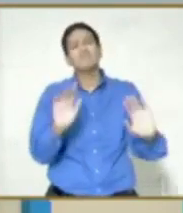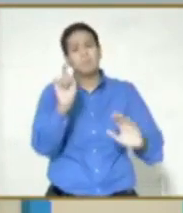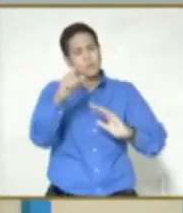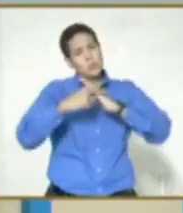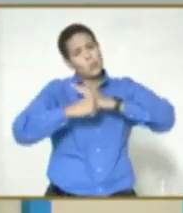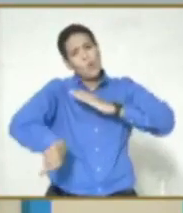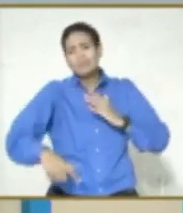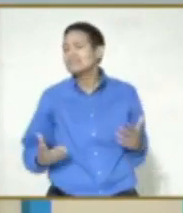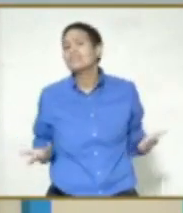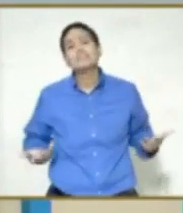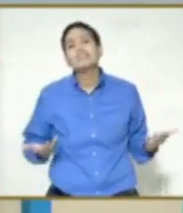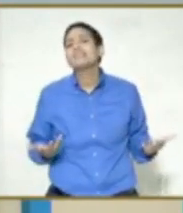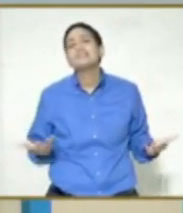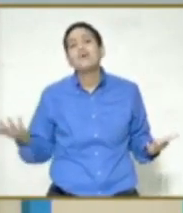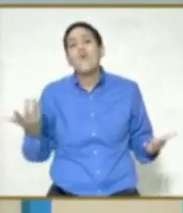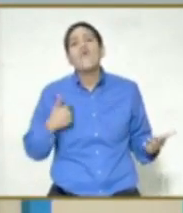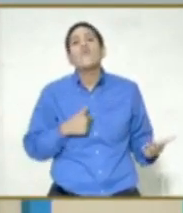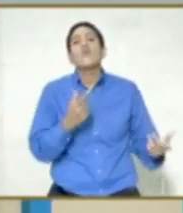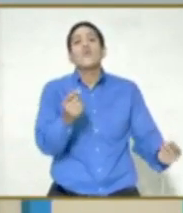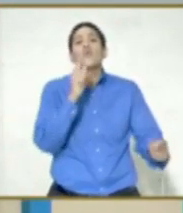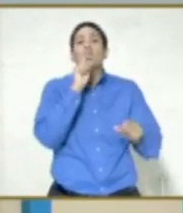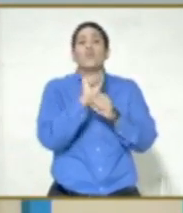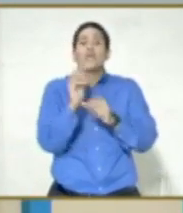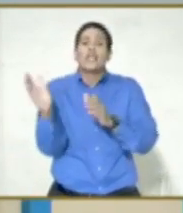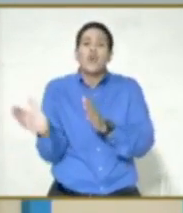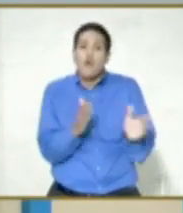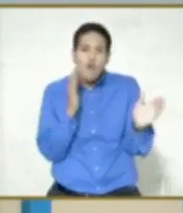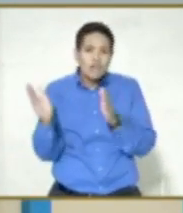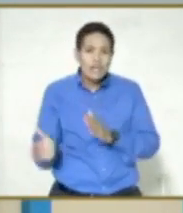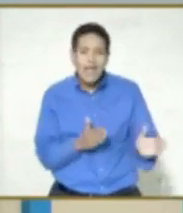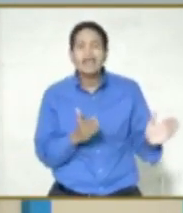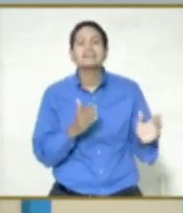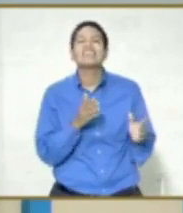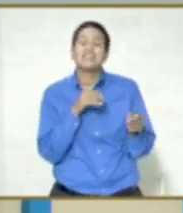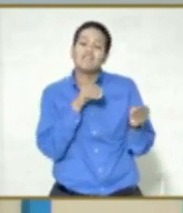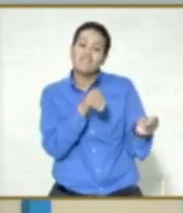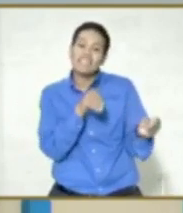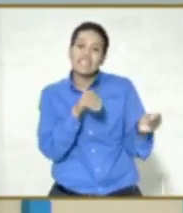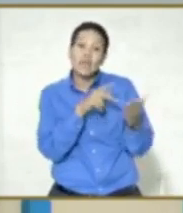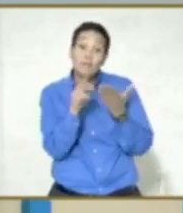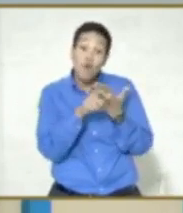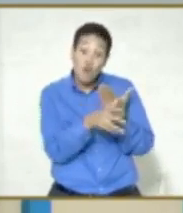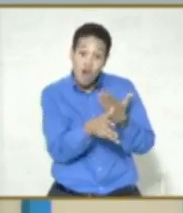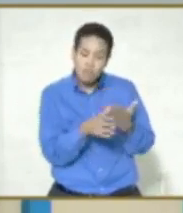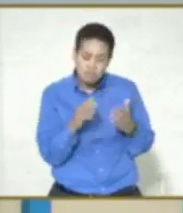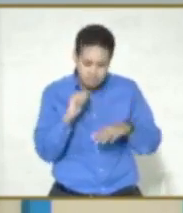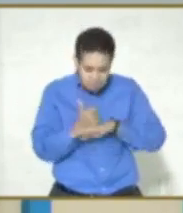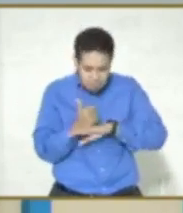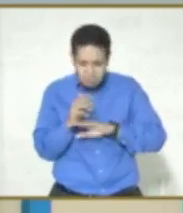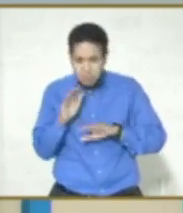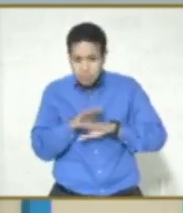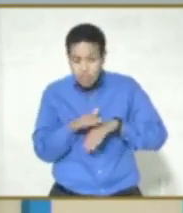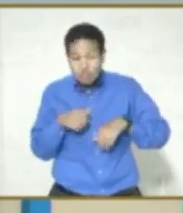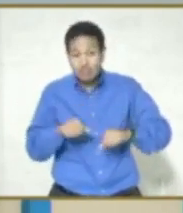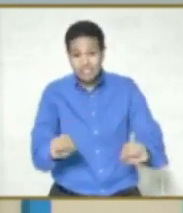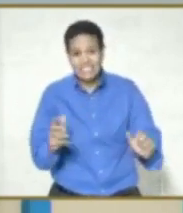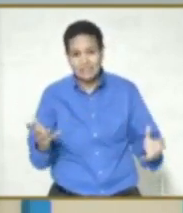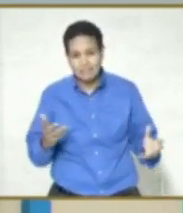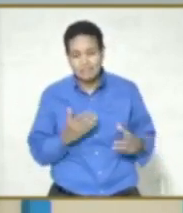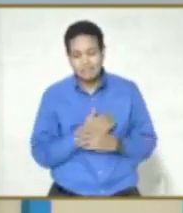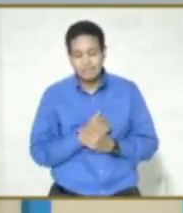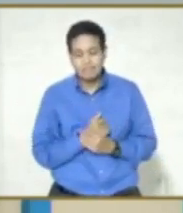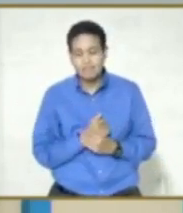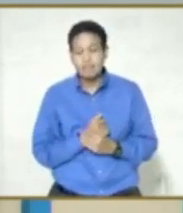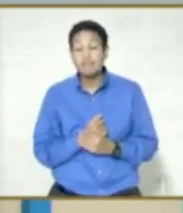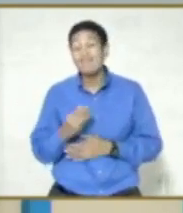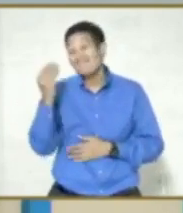what we have done is to organize the feeding program on the street. So what I'm saying to